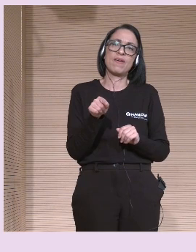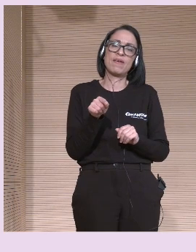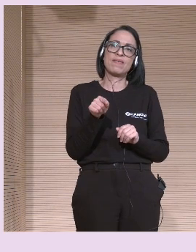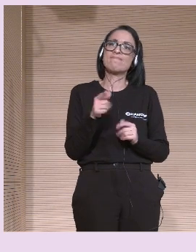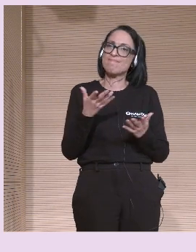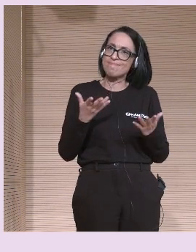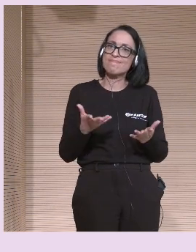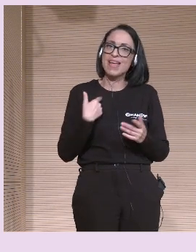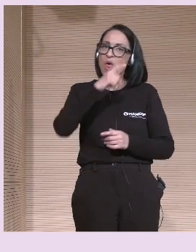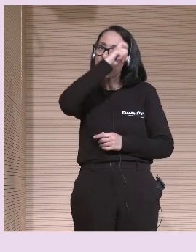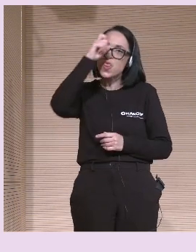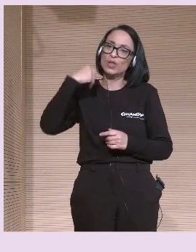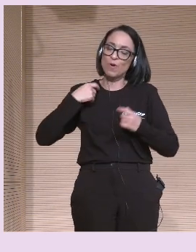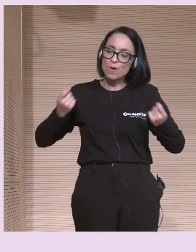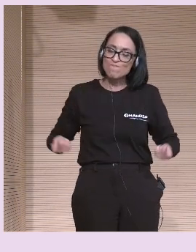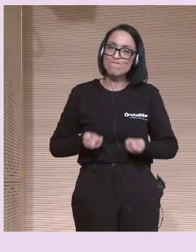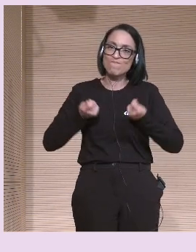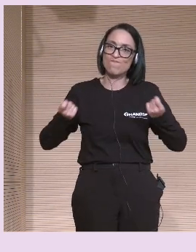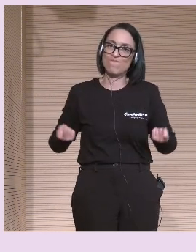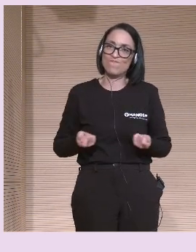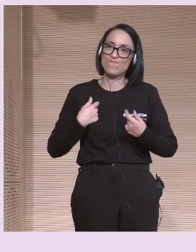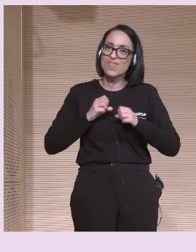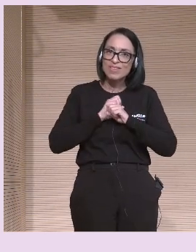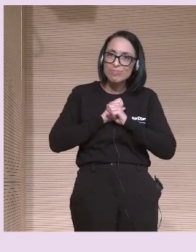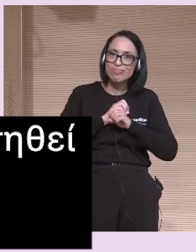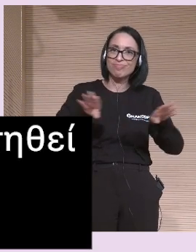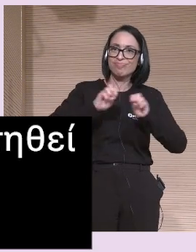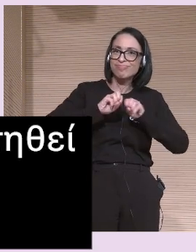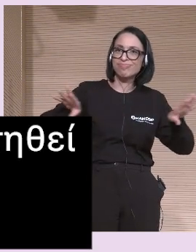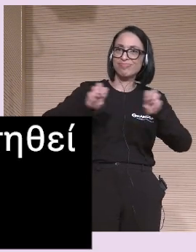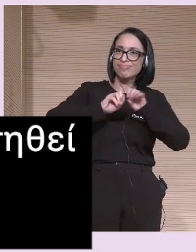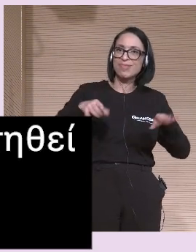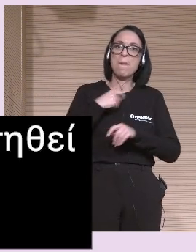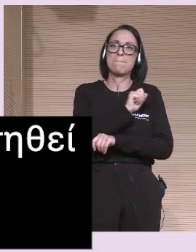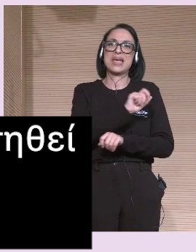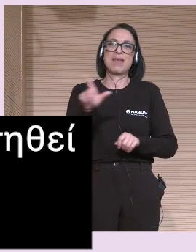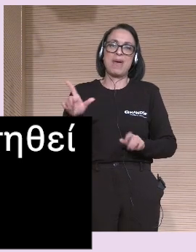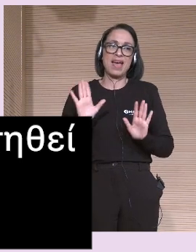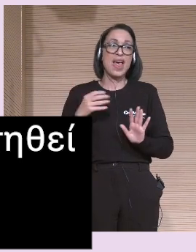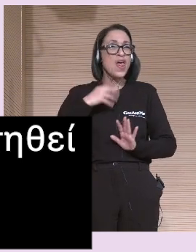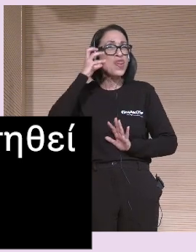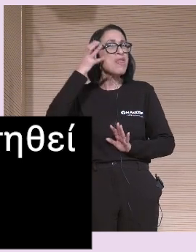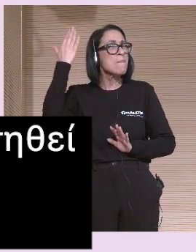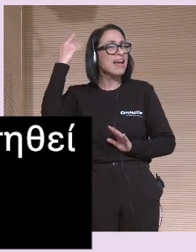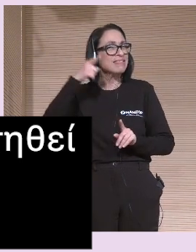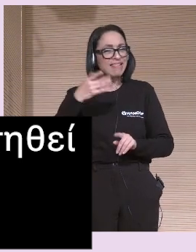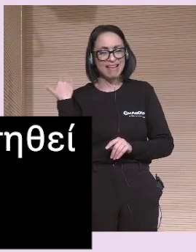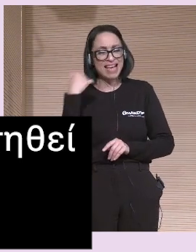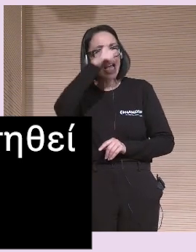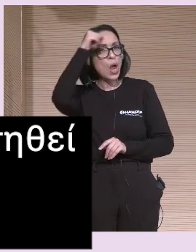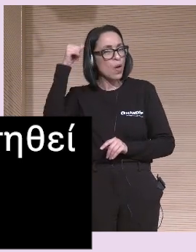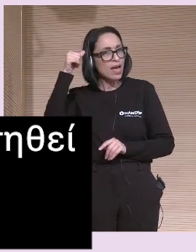that in the summer in Britain, there was an outbreak of racist rioting. There was a rumour that an asylum seeker was responsible for